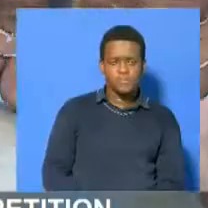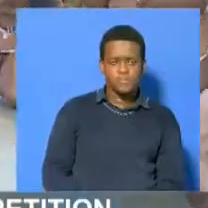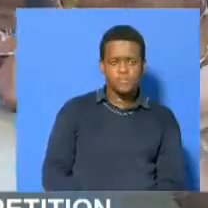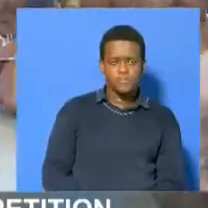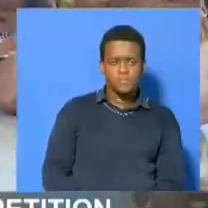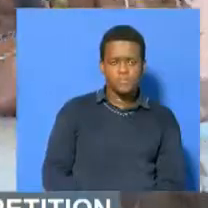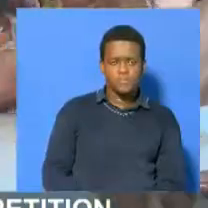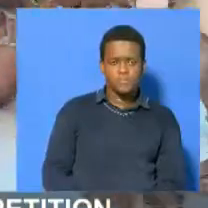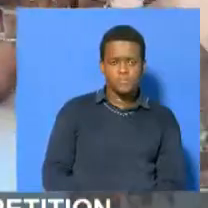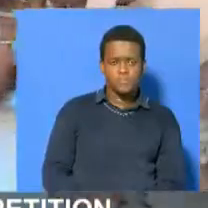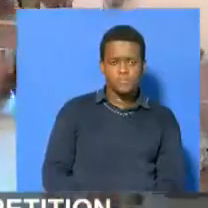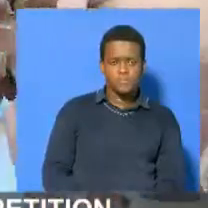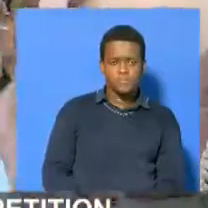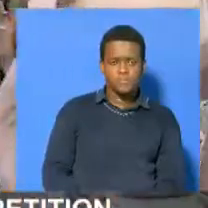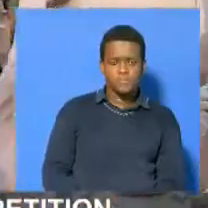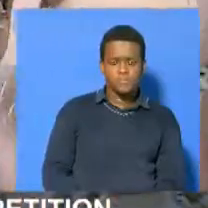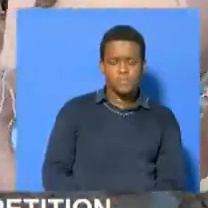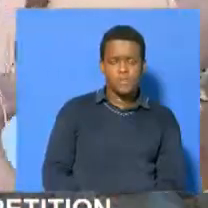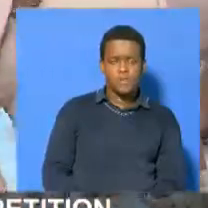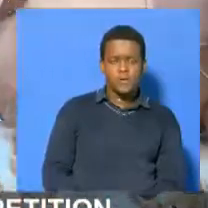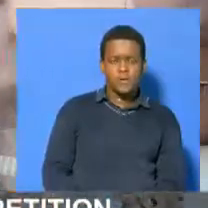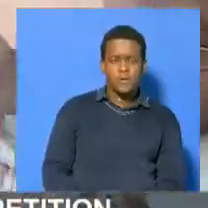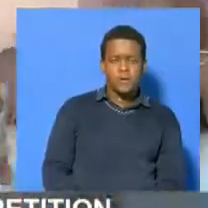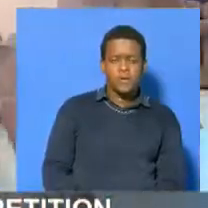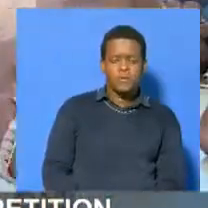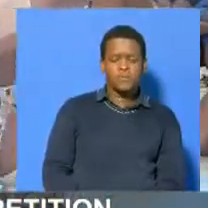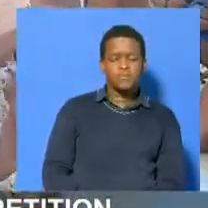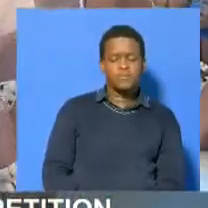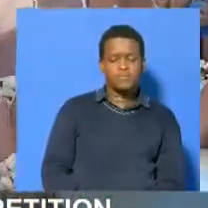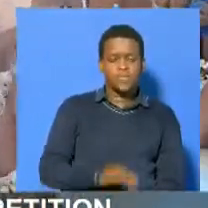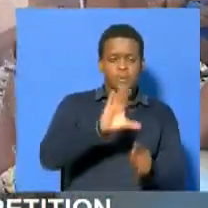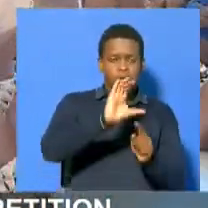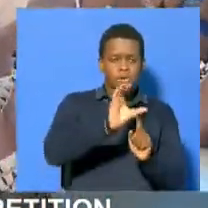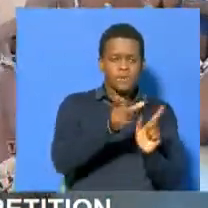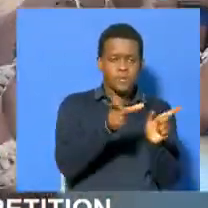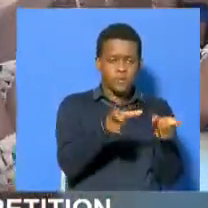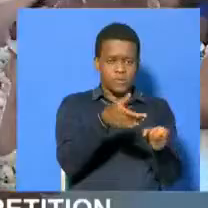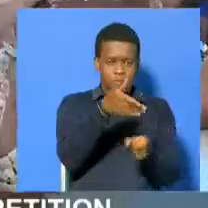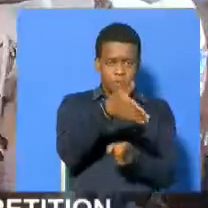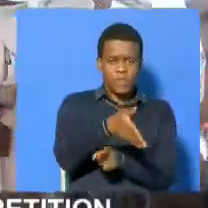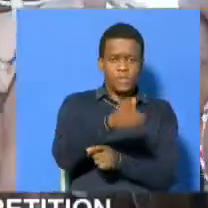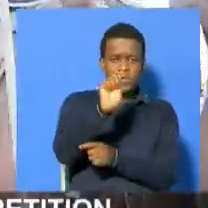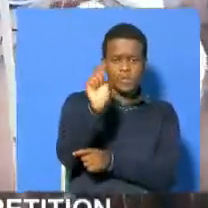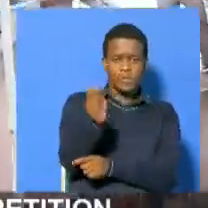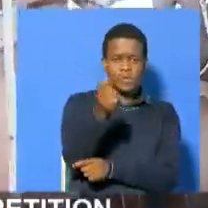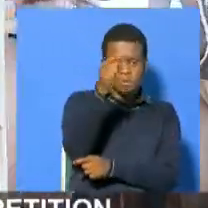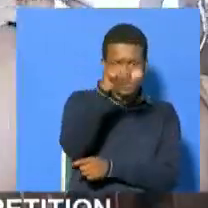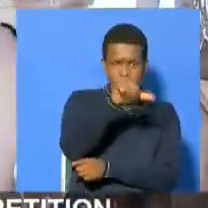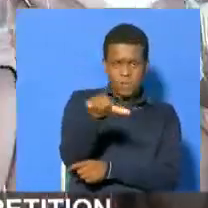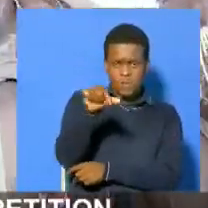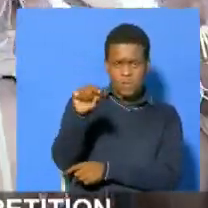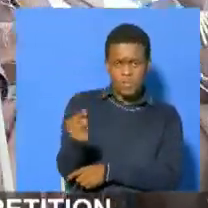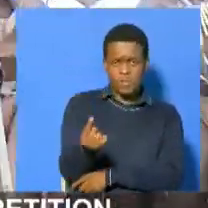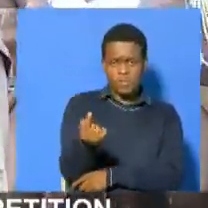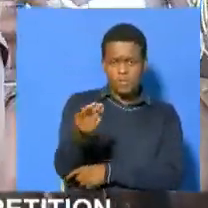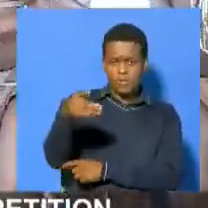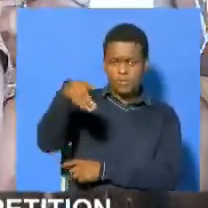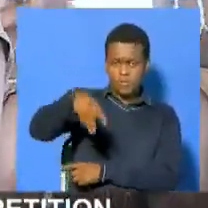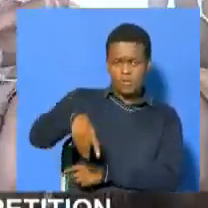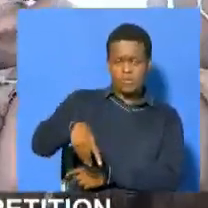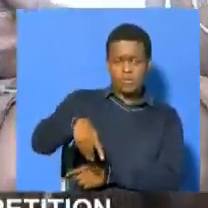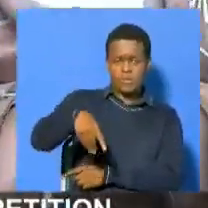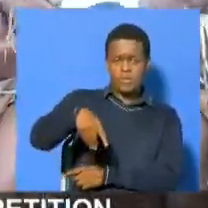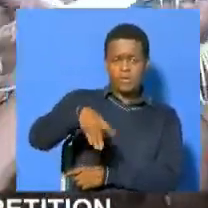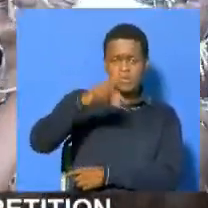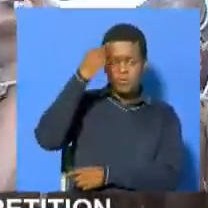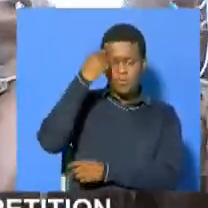The Tlhako Yega Outata traditional group has set a mark in this region, scooping a 10,000 prize in a competition which was organized